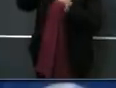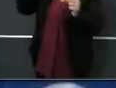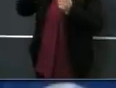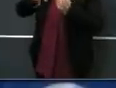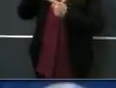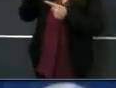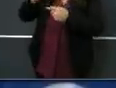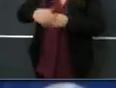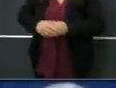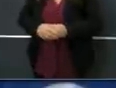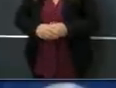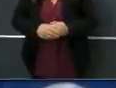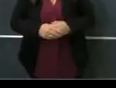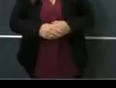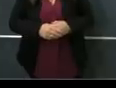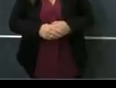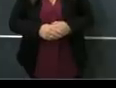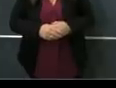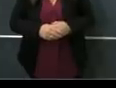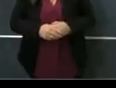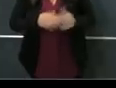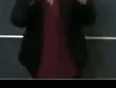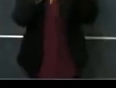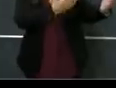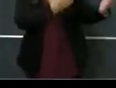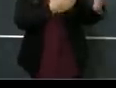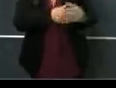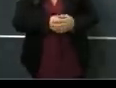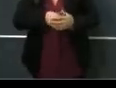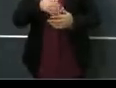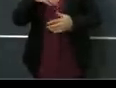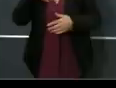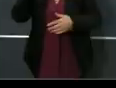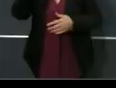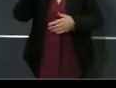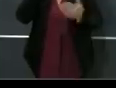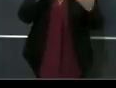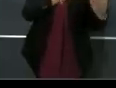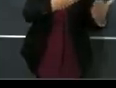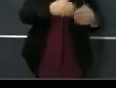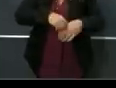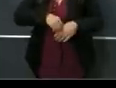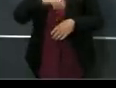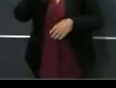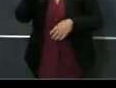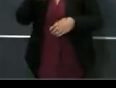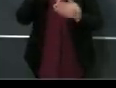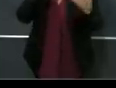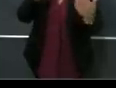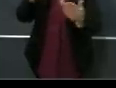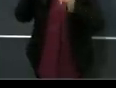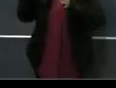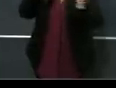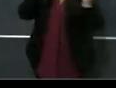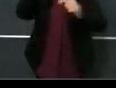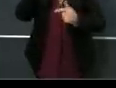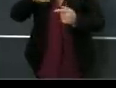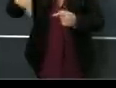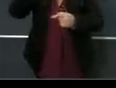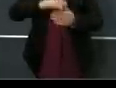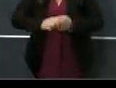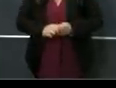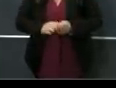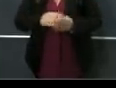Thank you, Governor Newsom. Thank you to the first partner. Thank you, all Californians. I want to start by thanking the governor for making